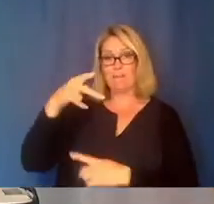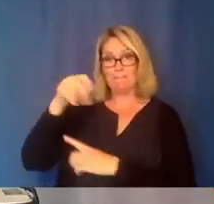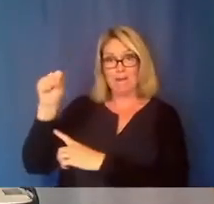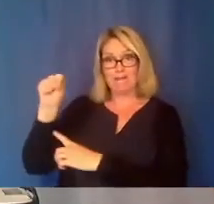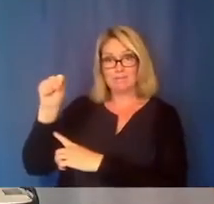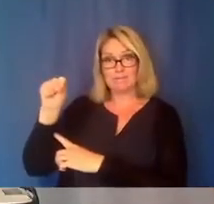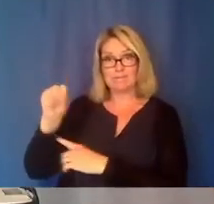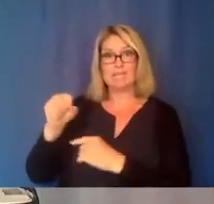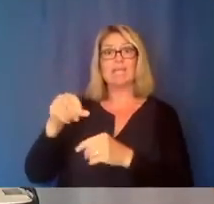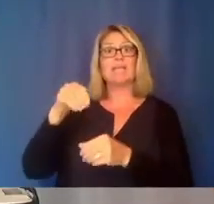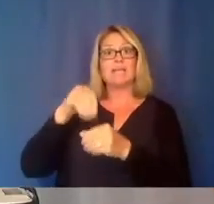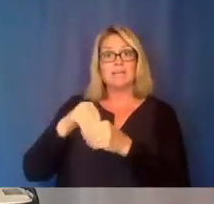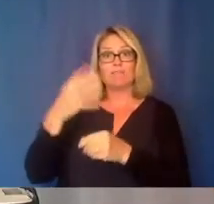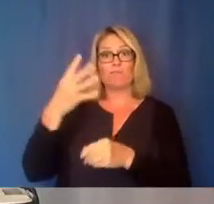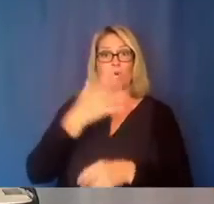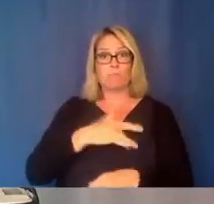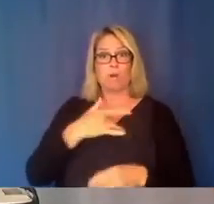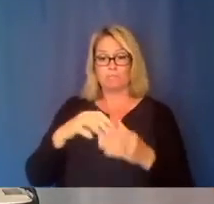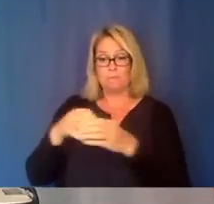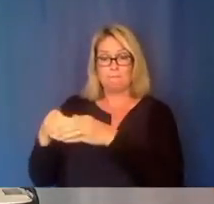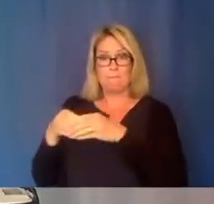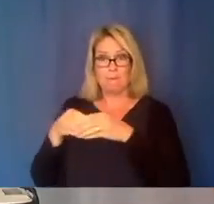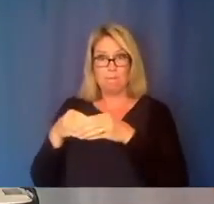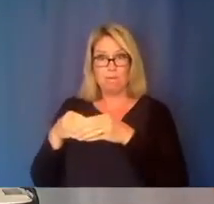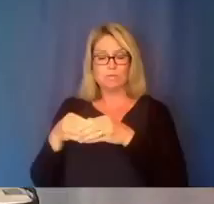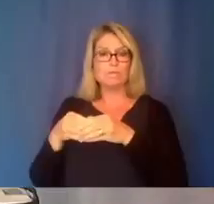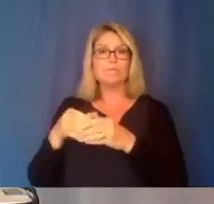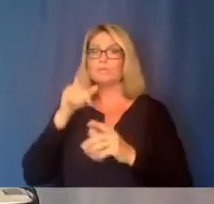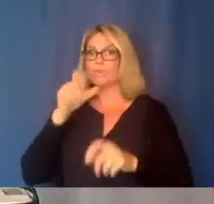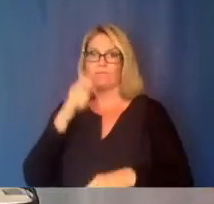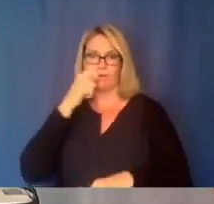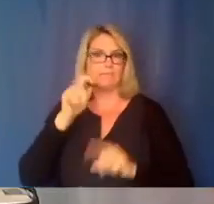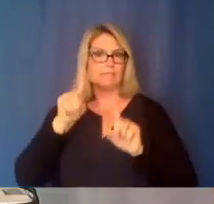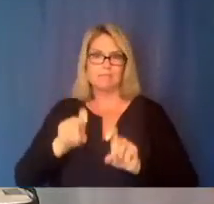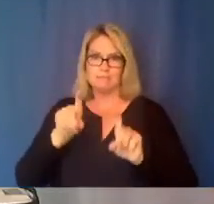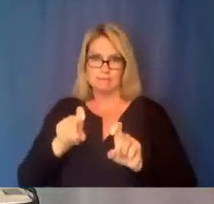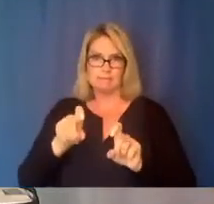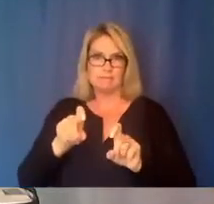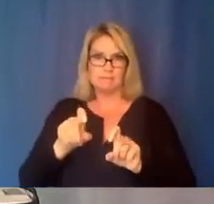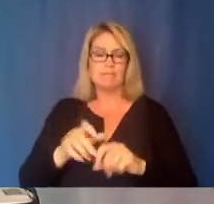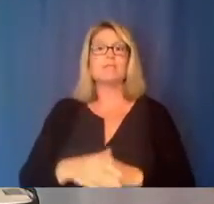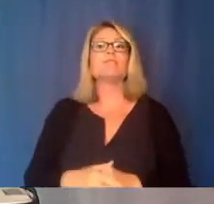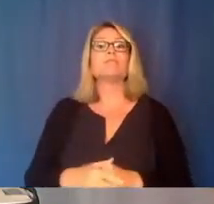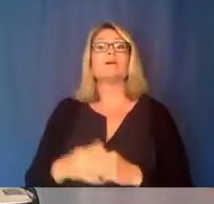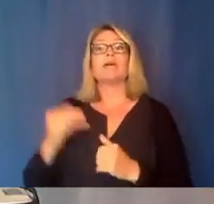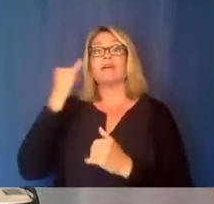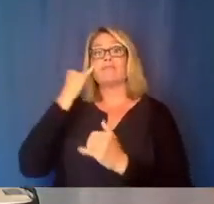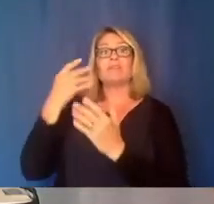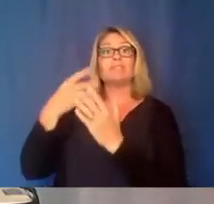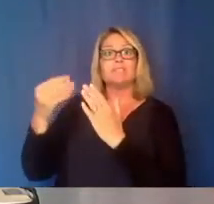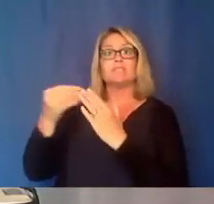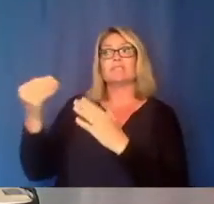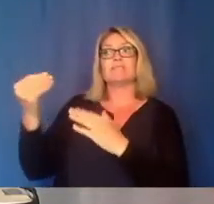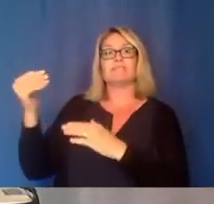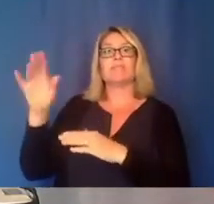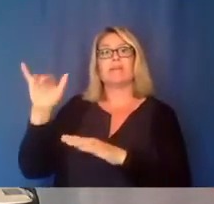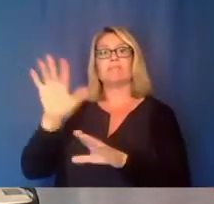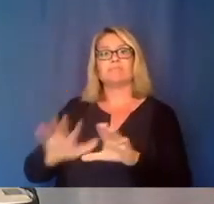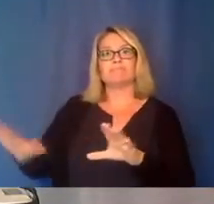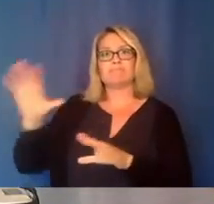within Atlantic Canada, and focusing our efforts on testing those traveling from outside of Atlantic